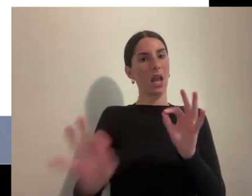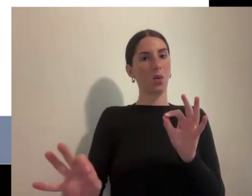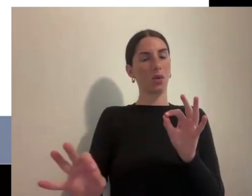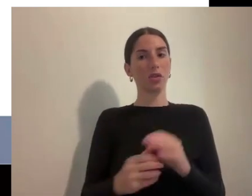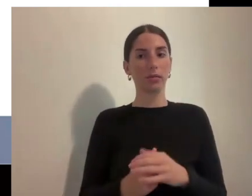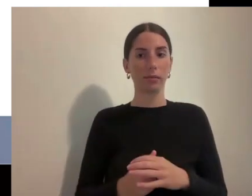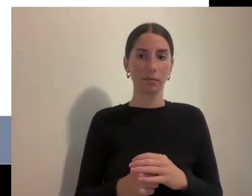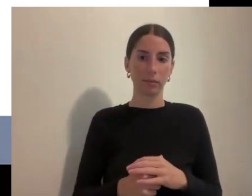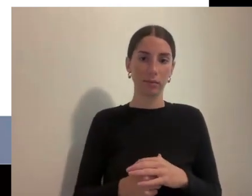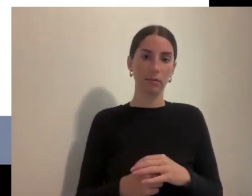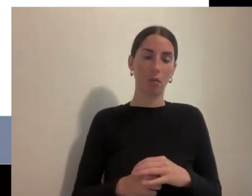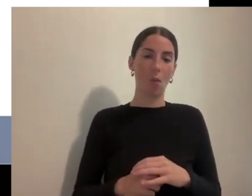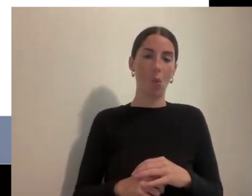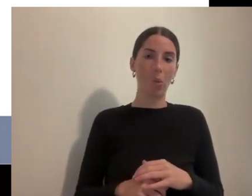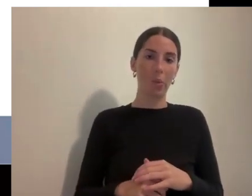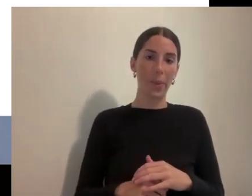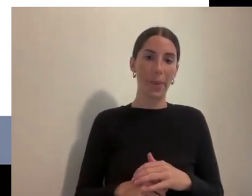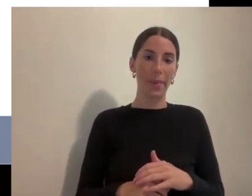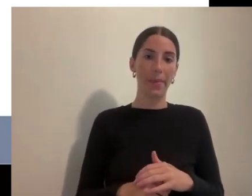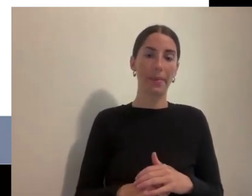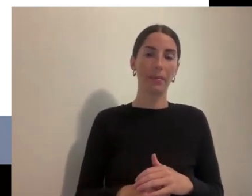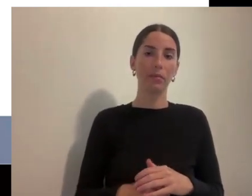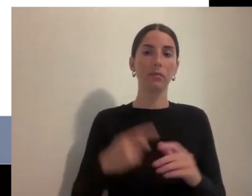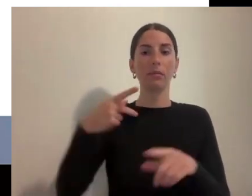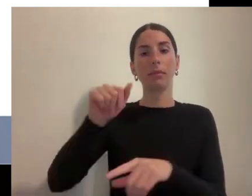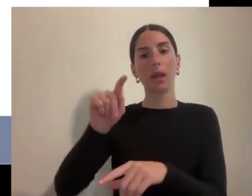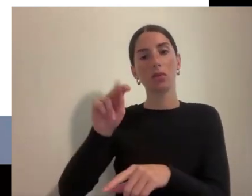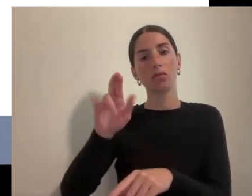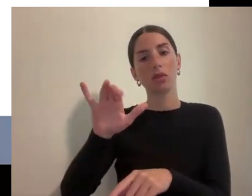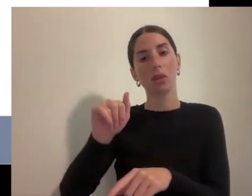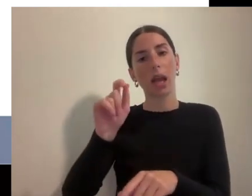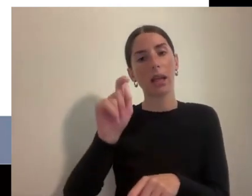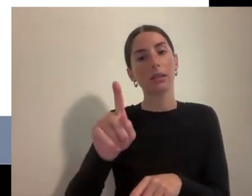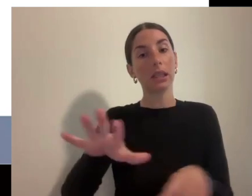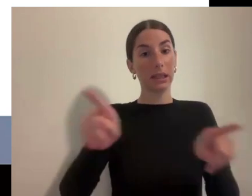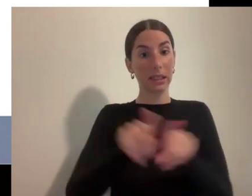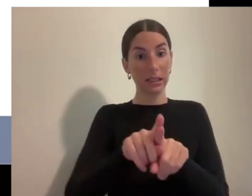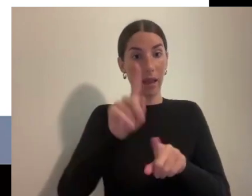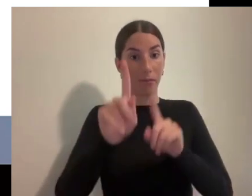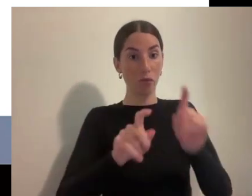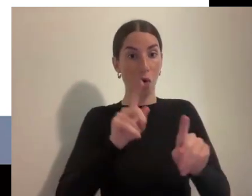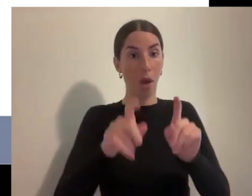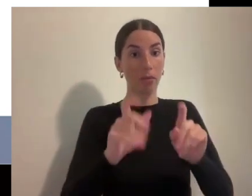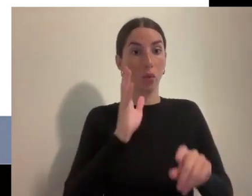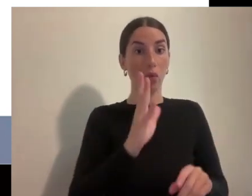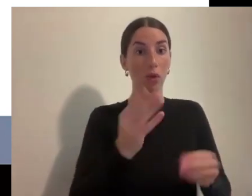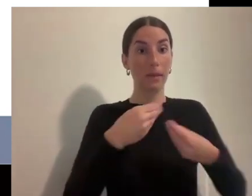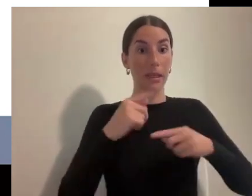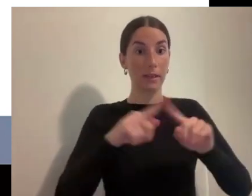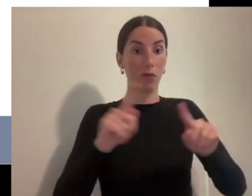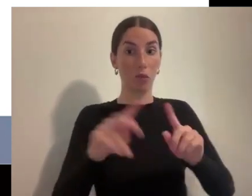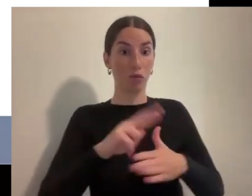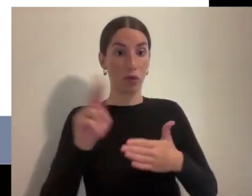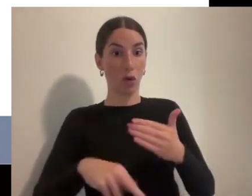the AI. All right. Patricia is asking, does the same prompt generate different results on different days? Yes, Patricia, not even